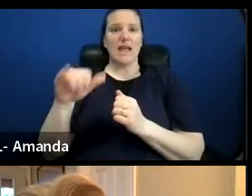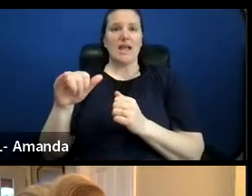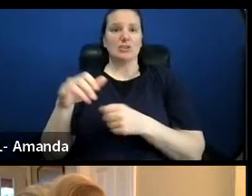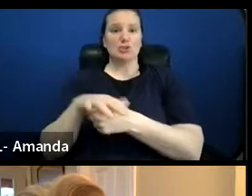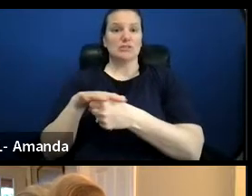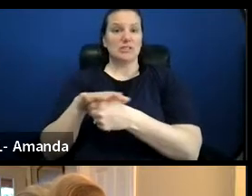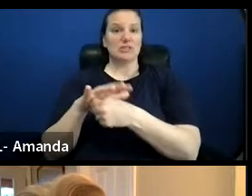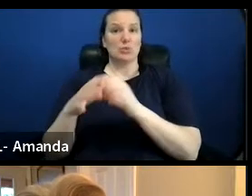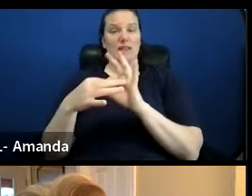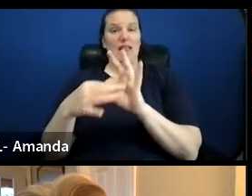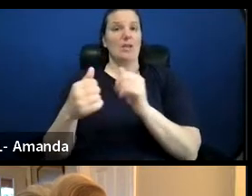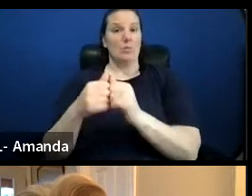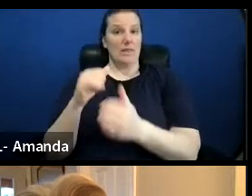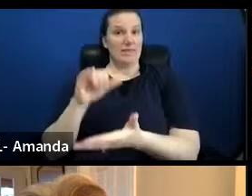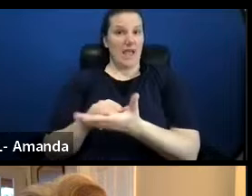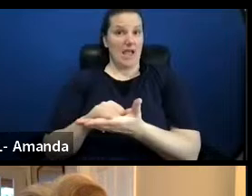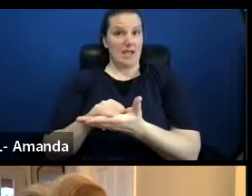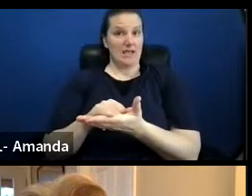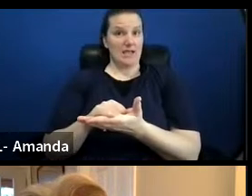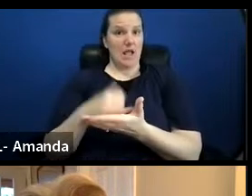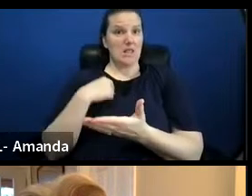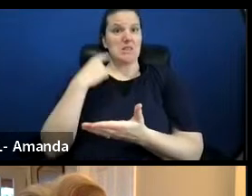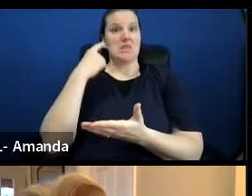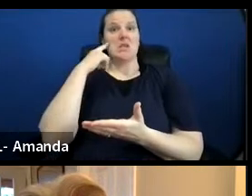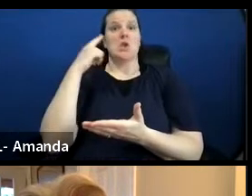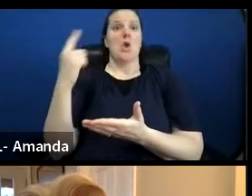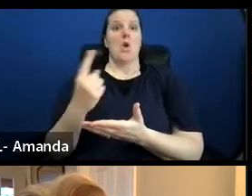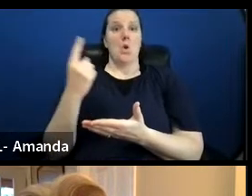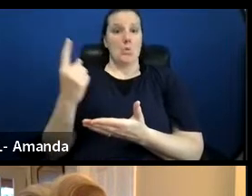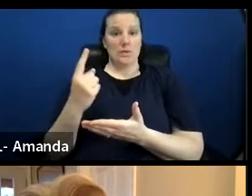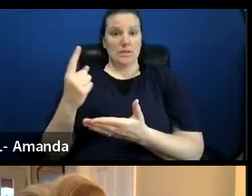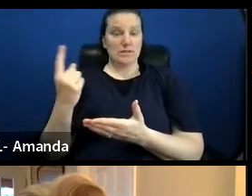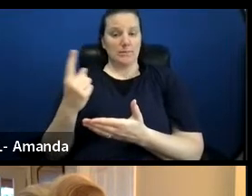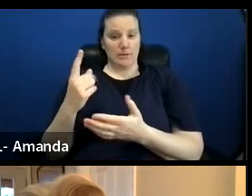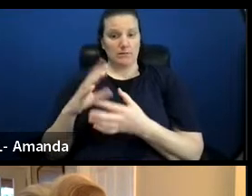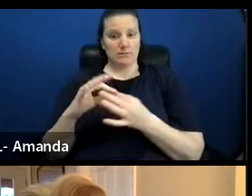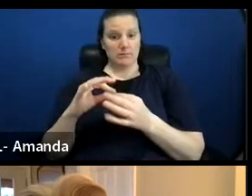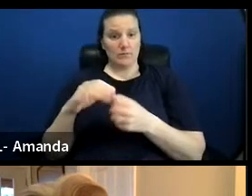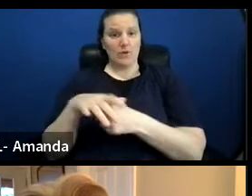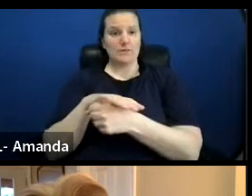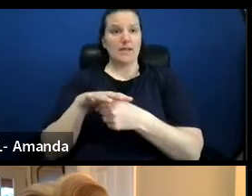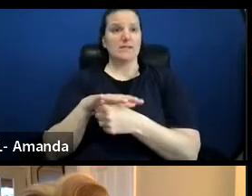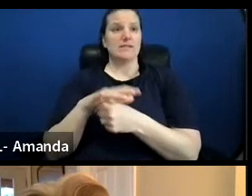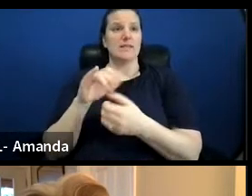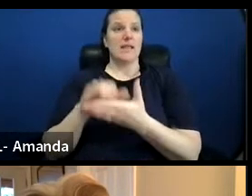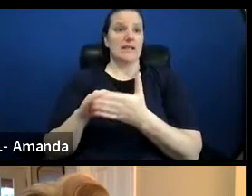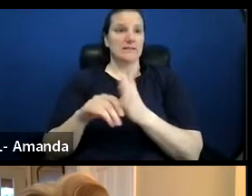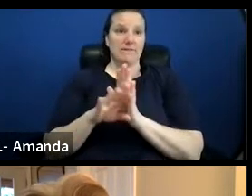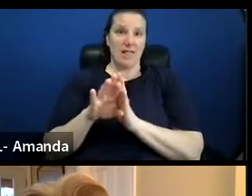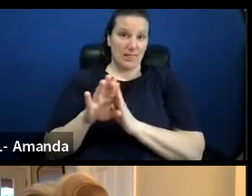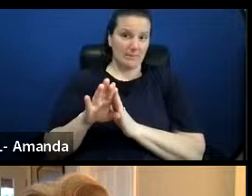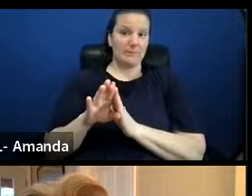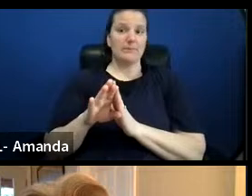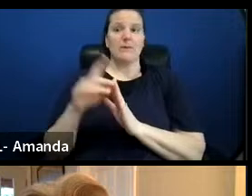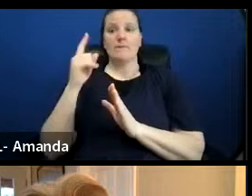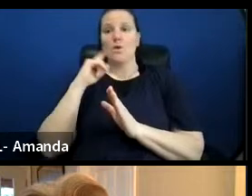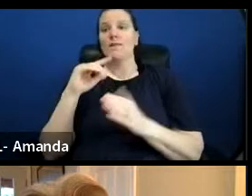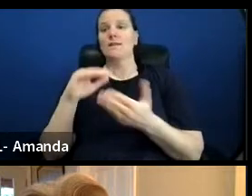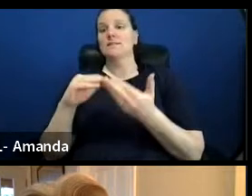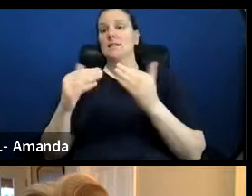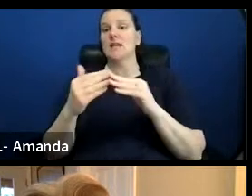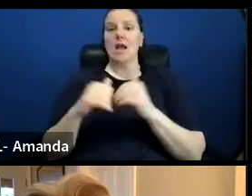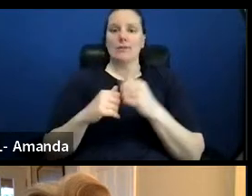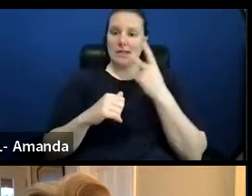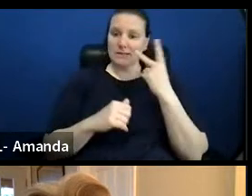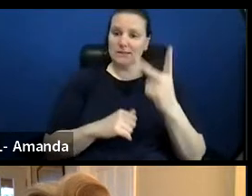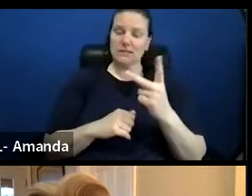to. And so I think there's always a dynamic space where that gets developed with like the city and the way that they see